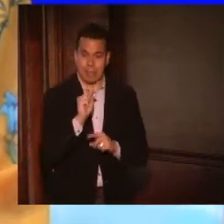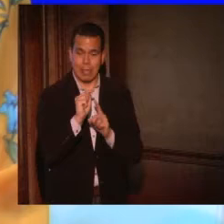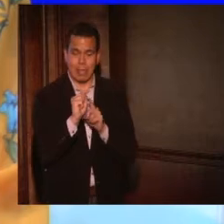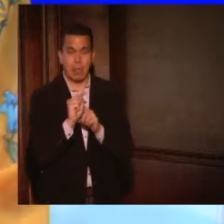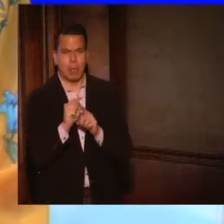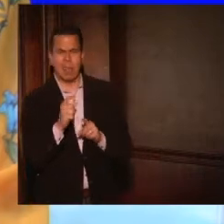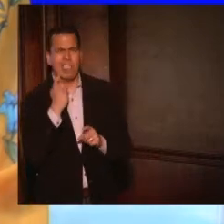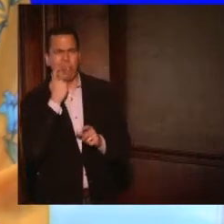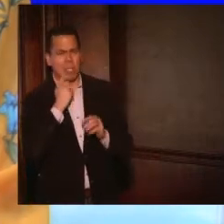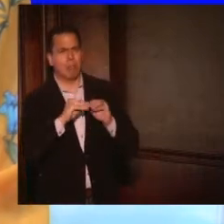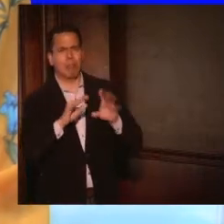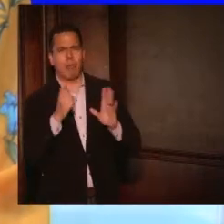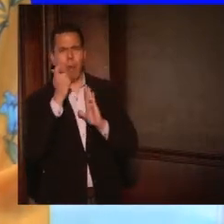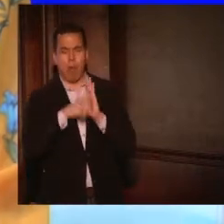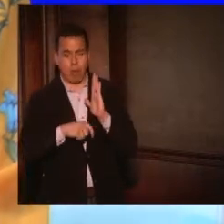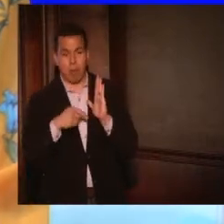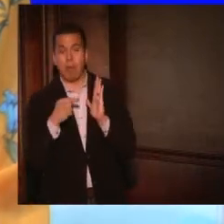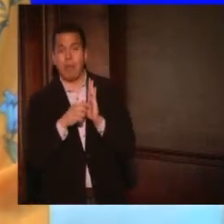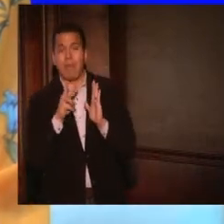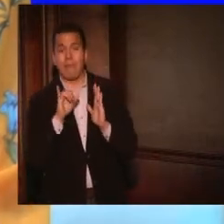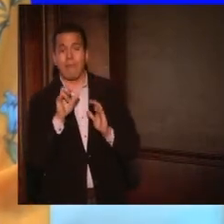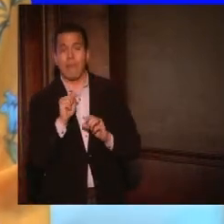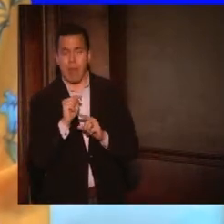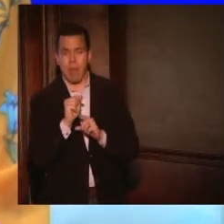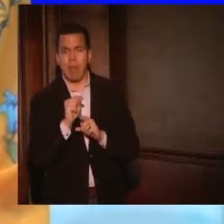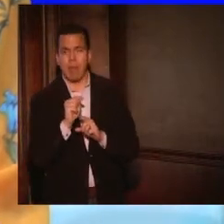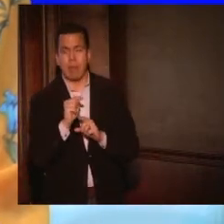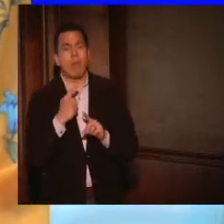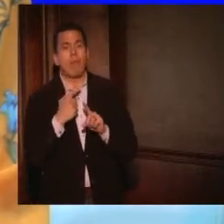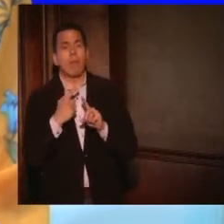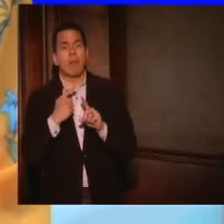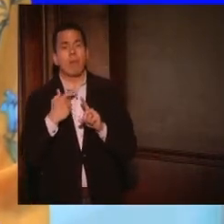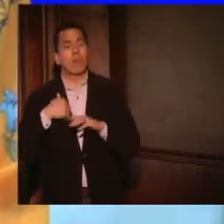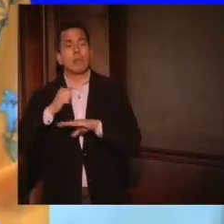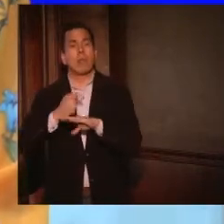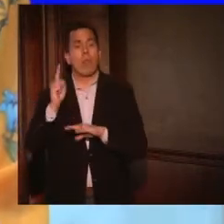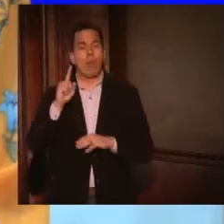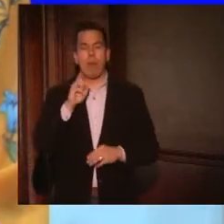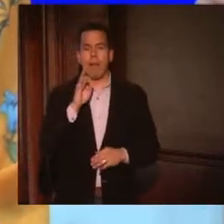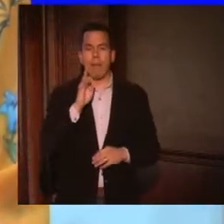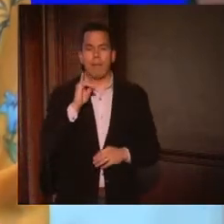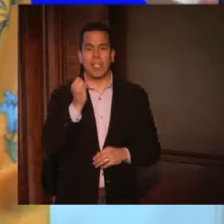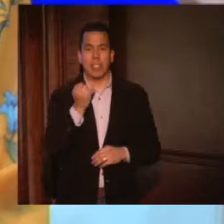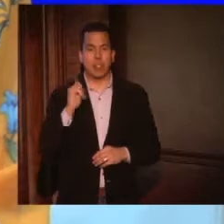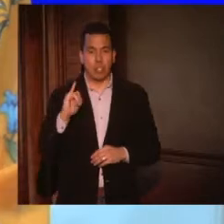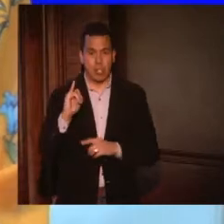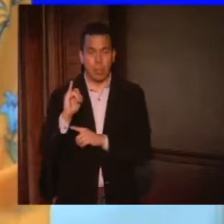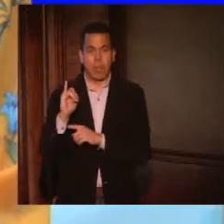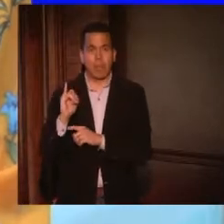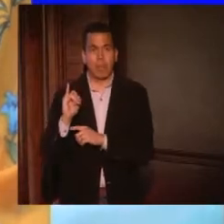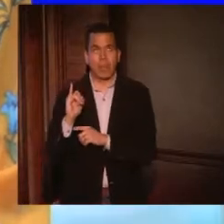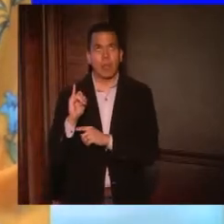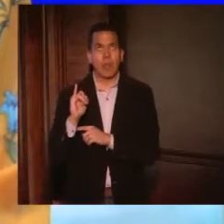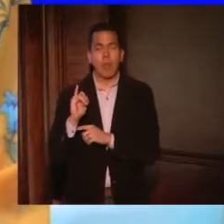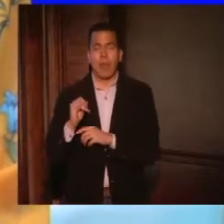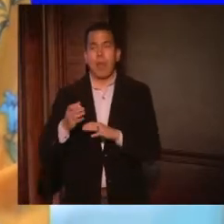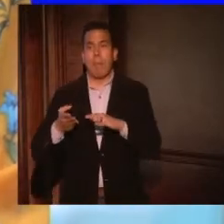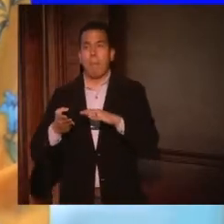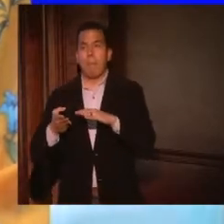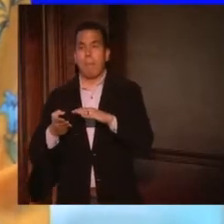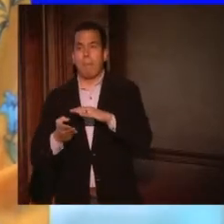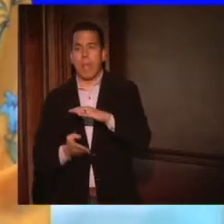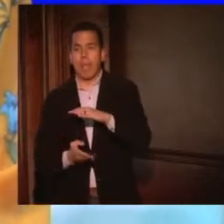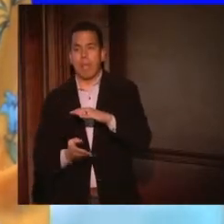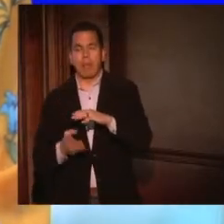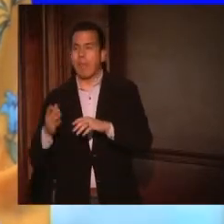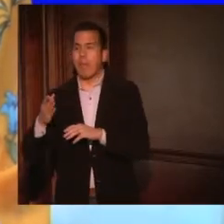but what they've been doing with the World Wildlife Fund off the coast of Fiji is basically bait-to-plate phishing. So there's a huge